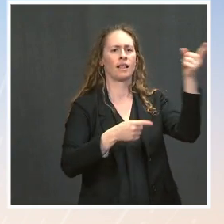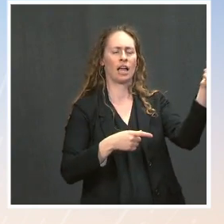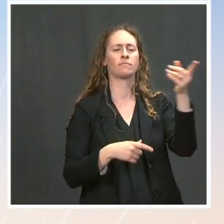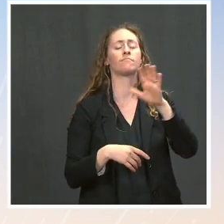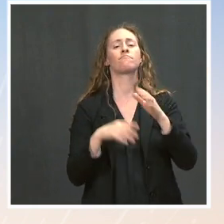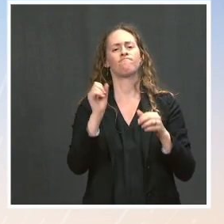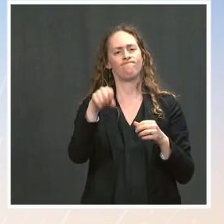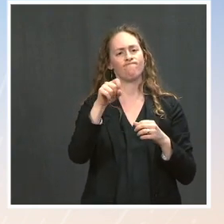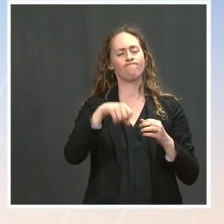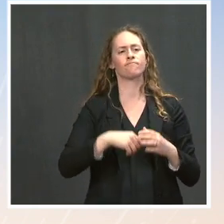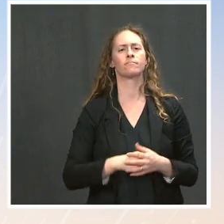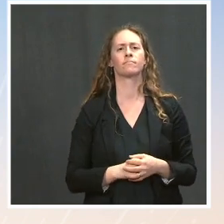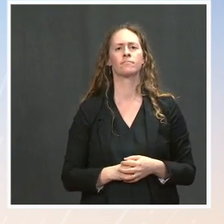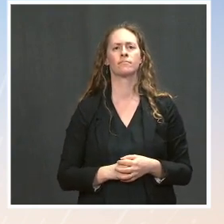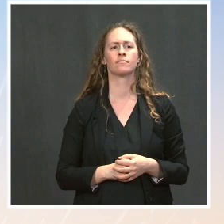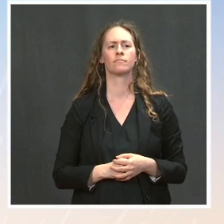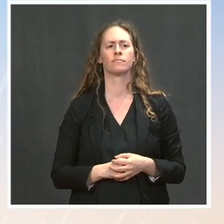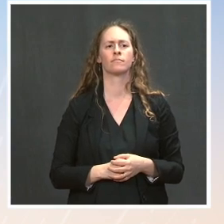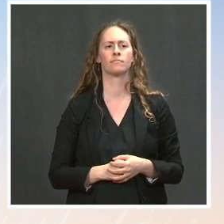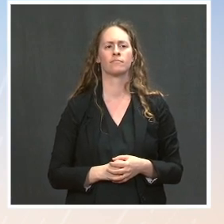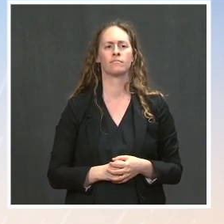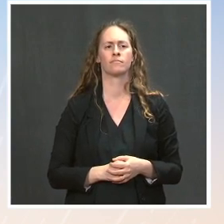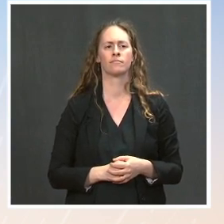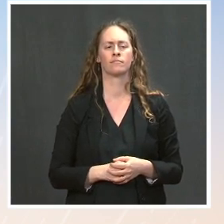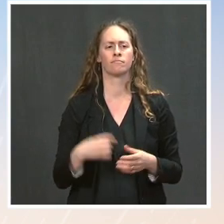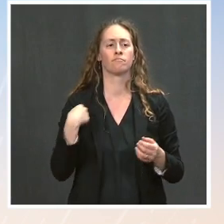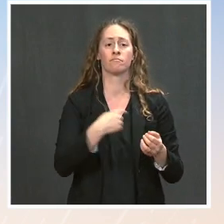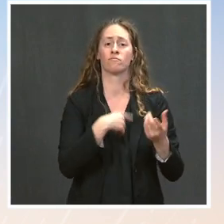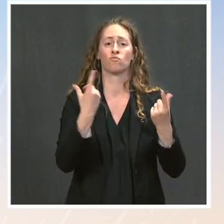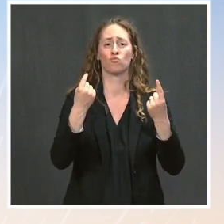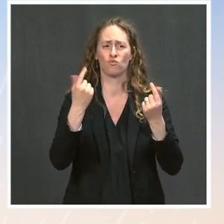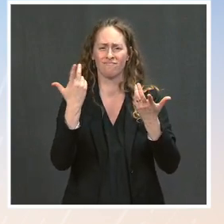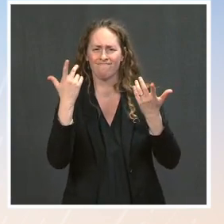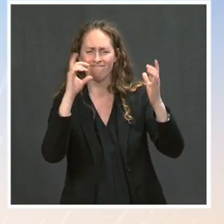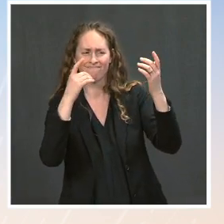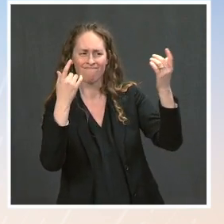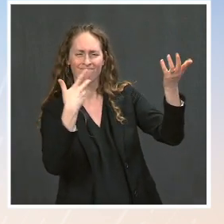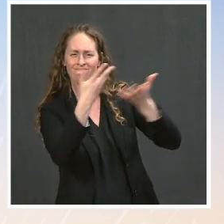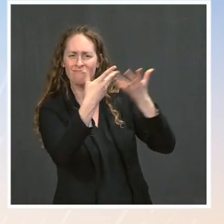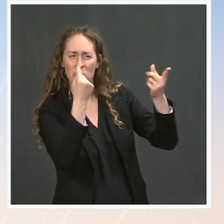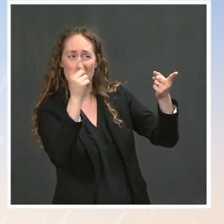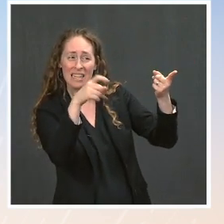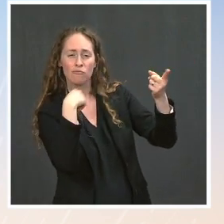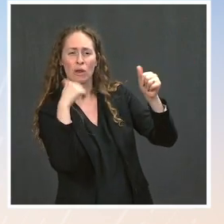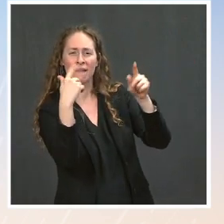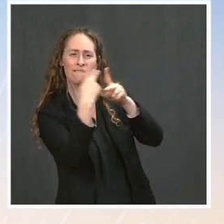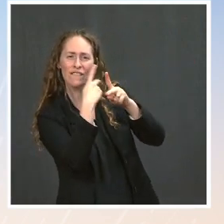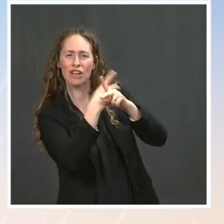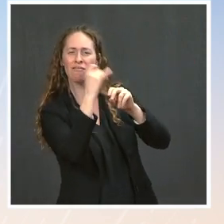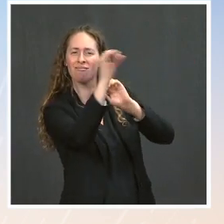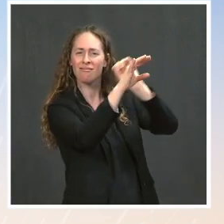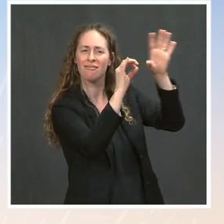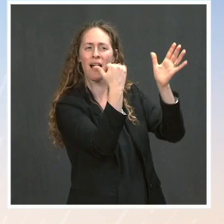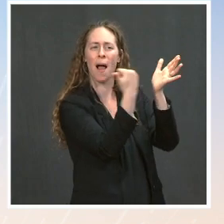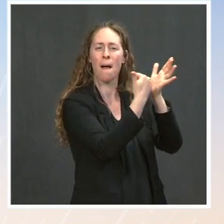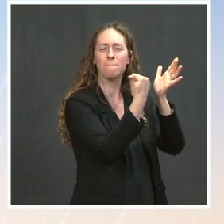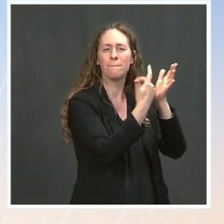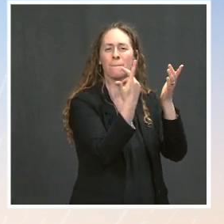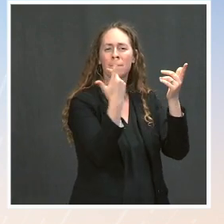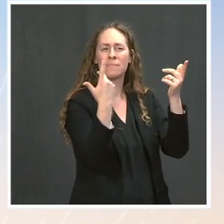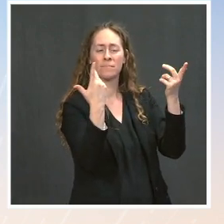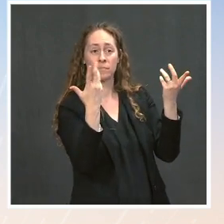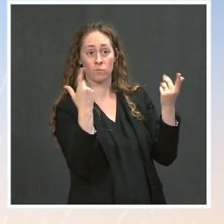we are continuing to look for a range of ways to help India. So we're talking about what we can redirect, what is available